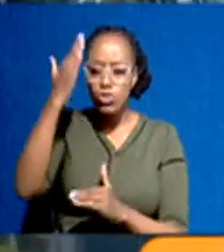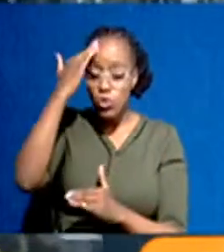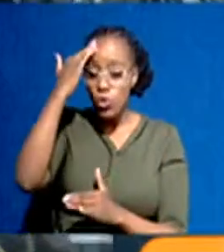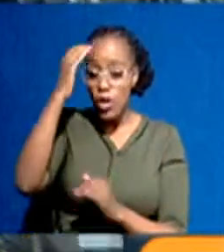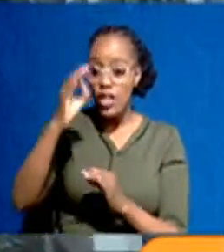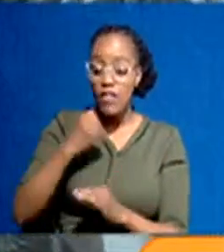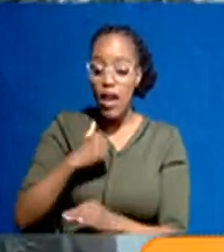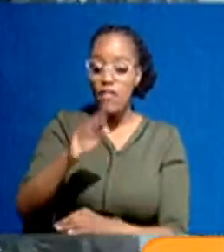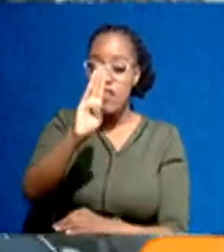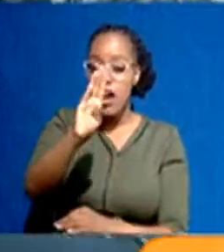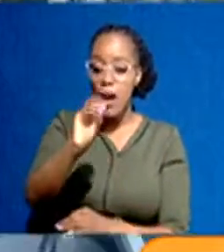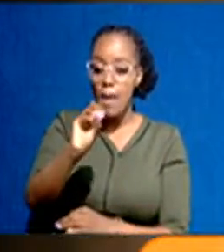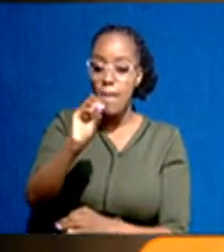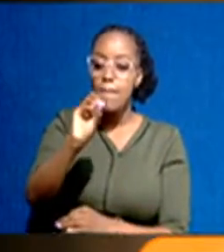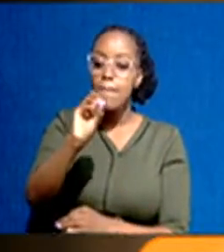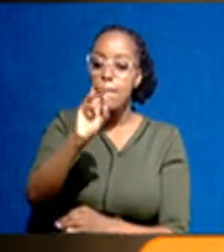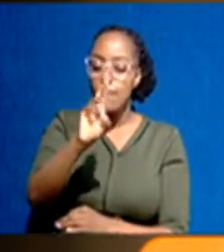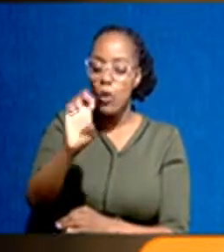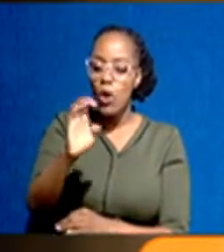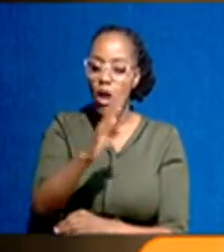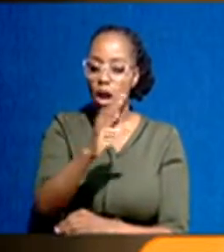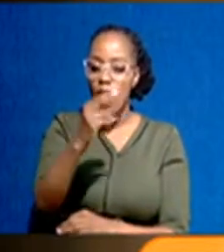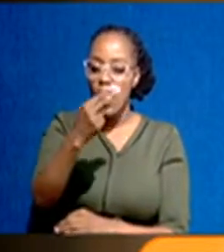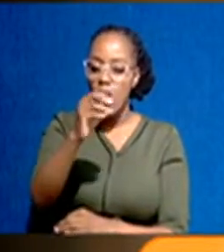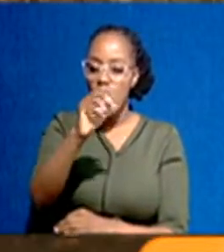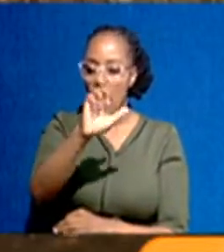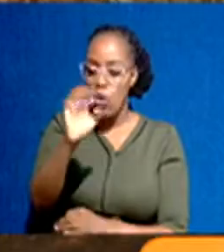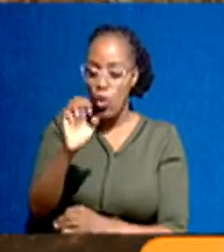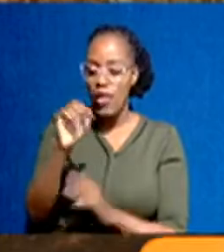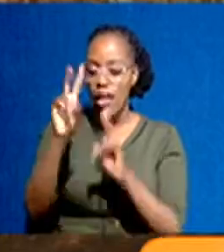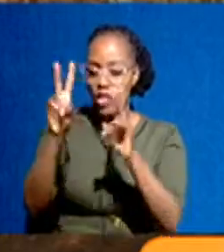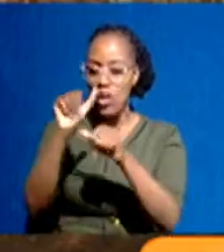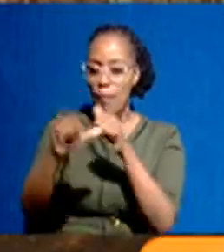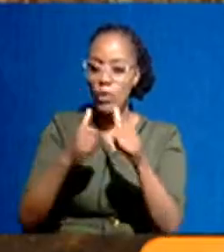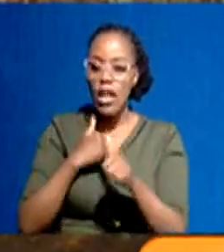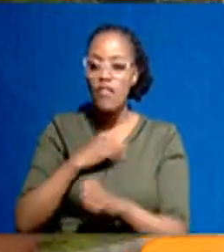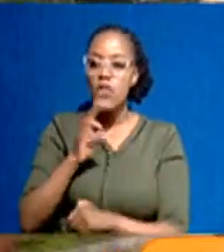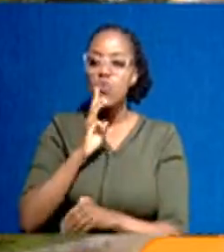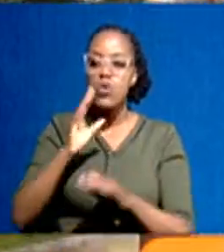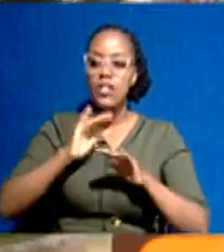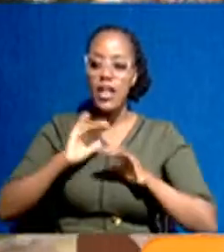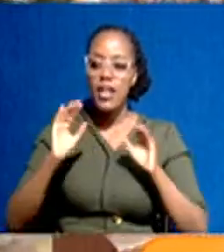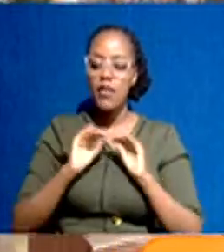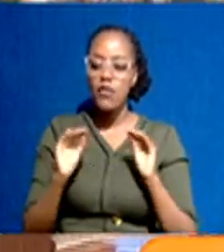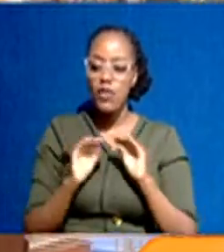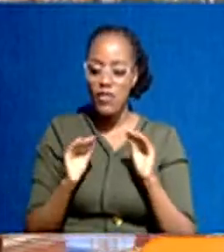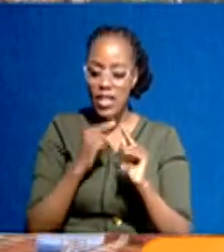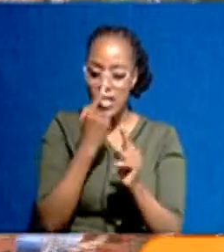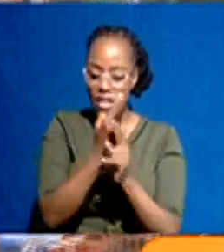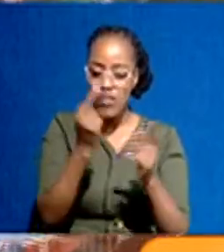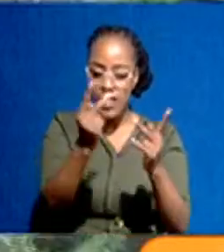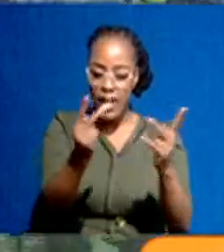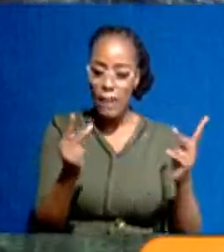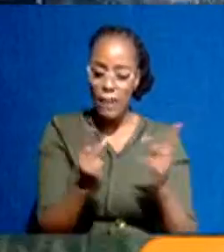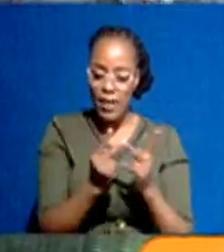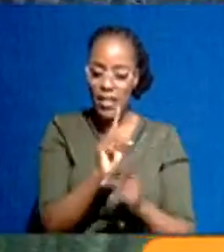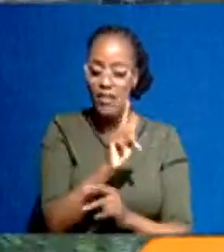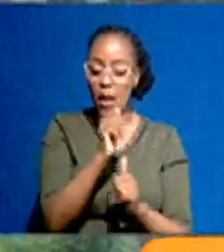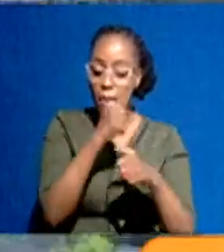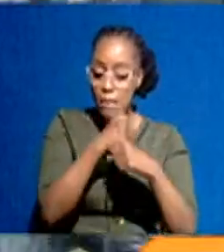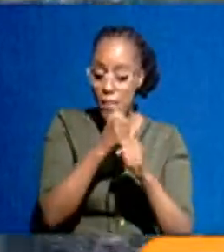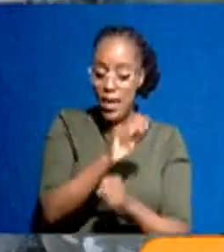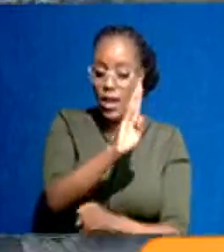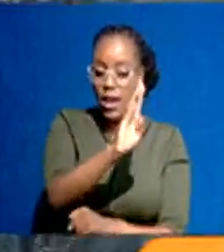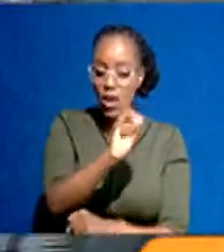have a borehole? The perennial issue of water shortages in Nairobi's sprawling estates has made a borehole